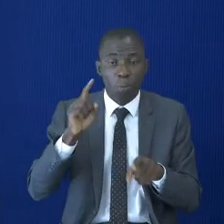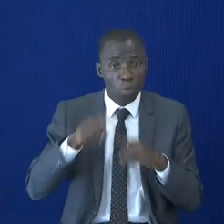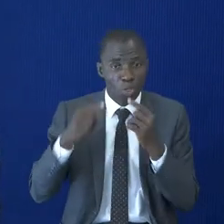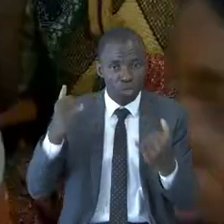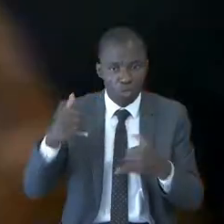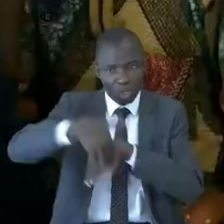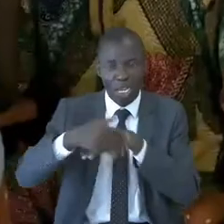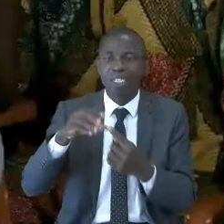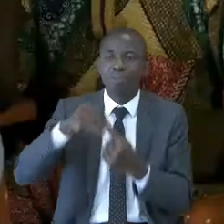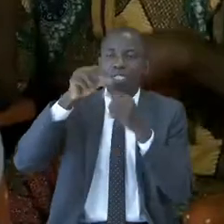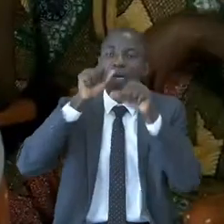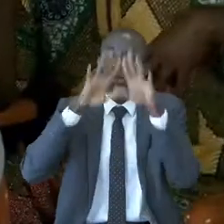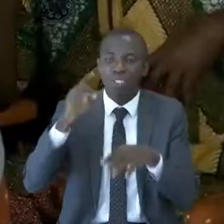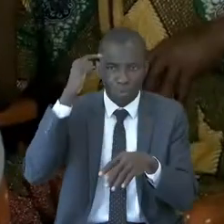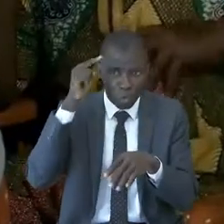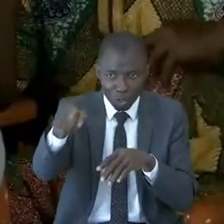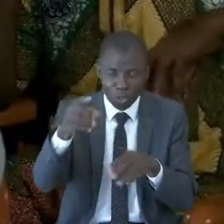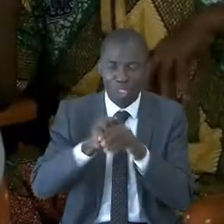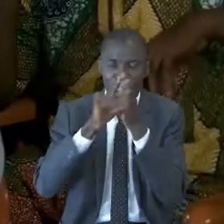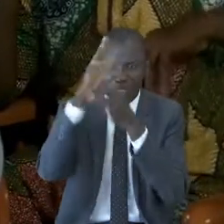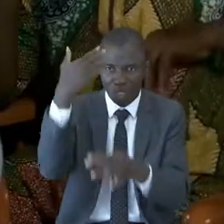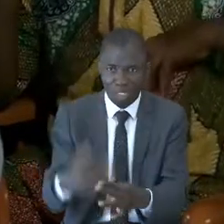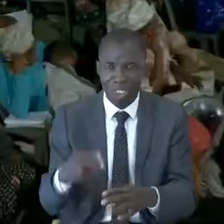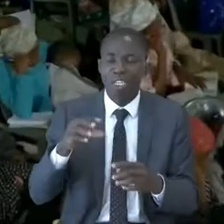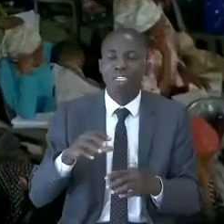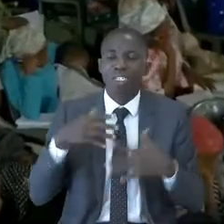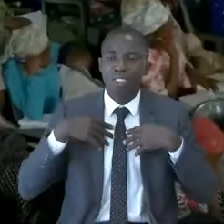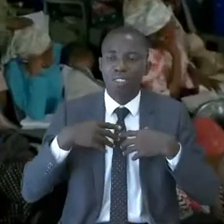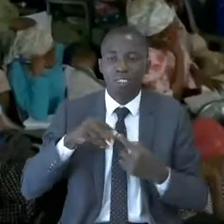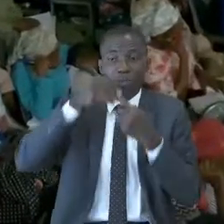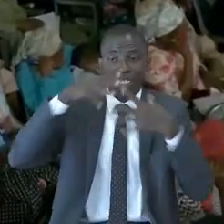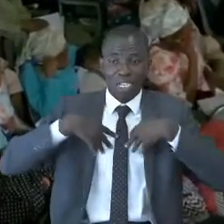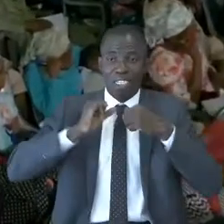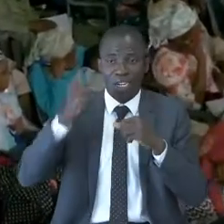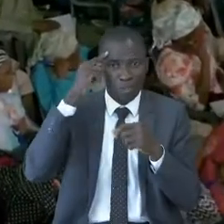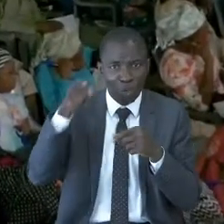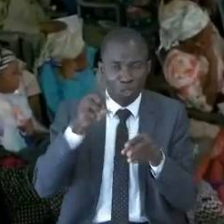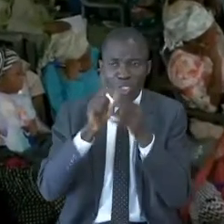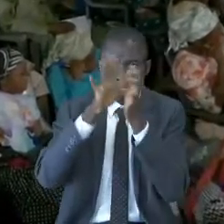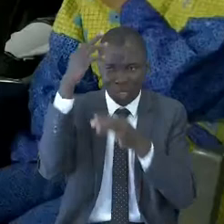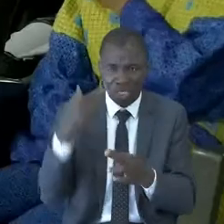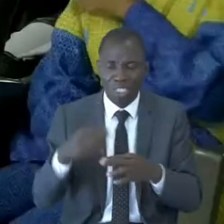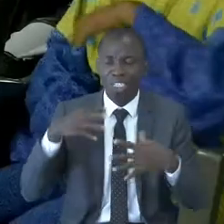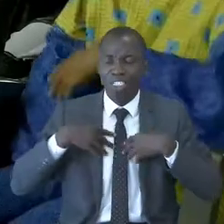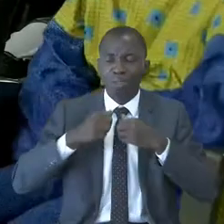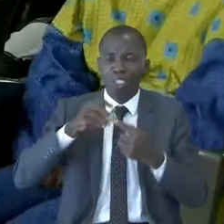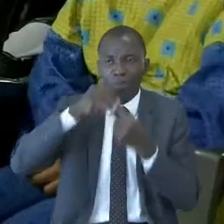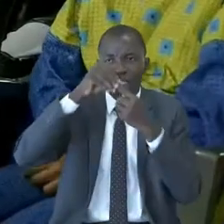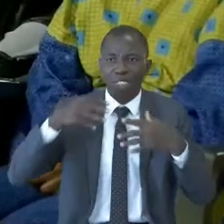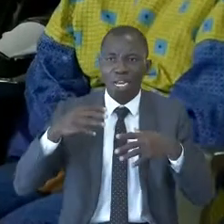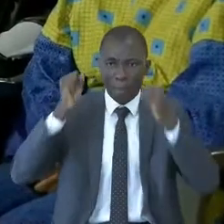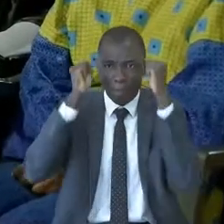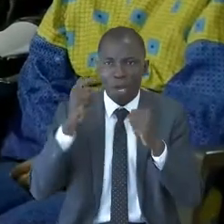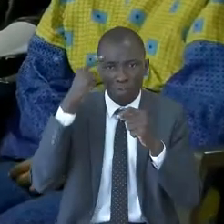you. Amen. Special healing for you. Amen. Special power for you. Amen.